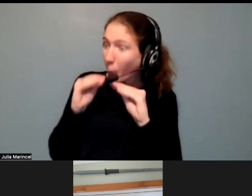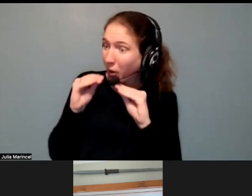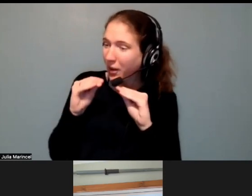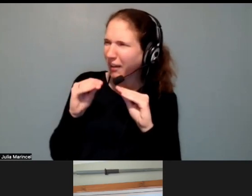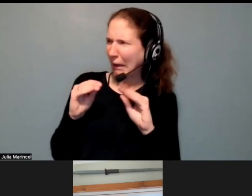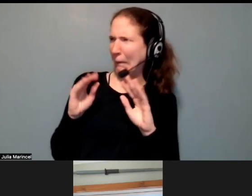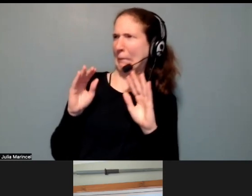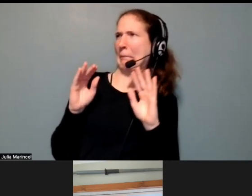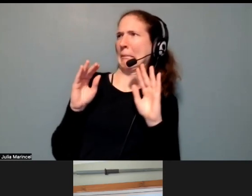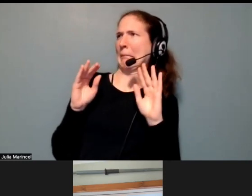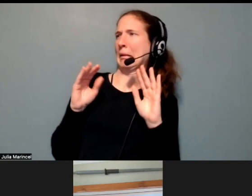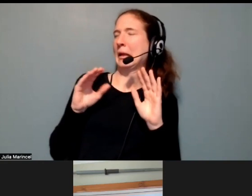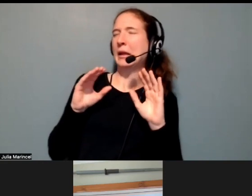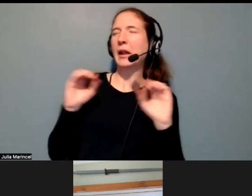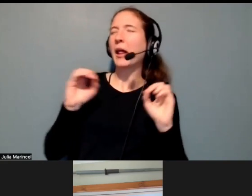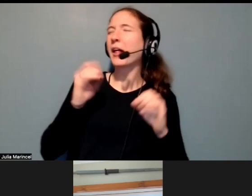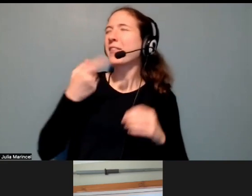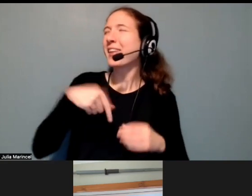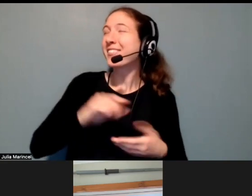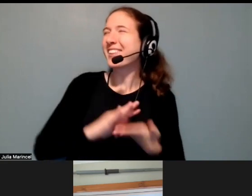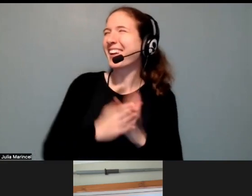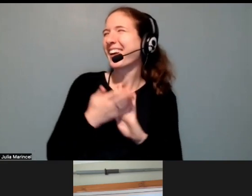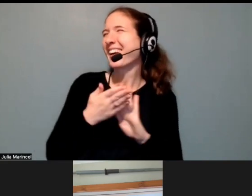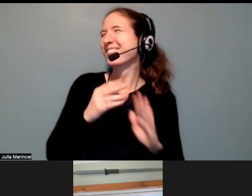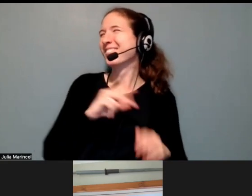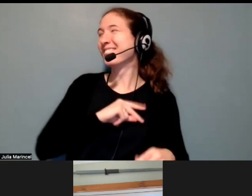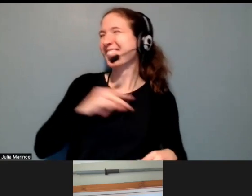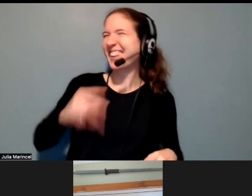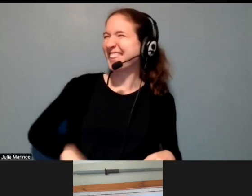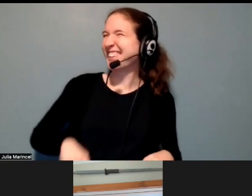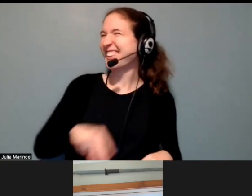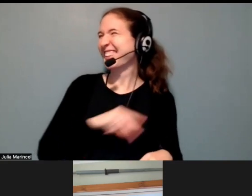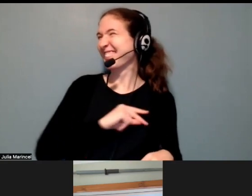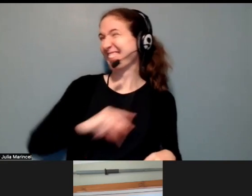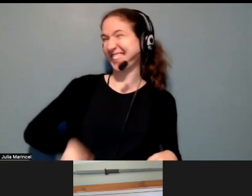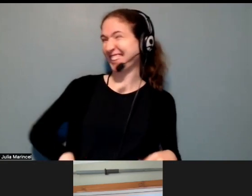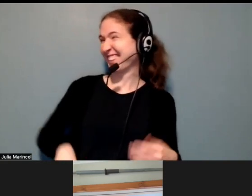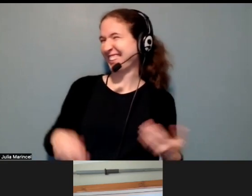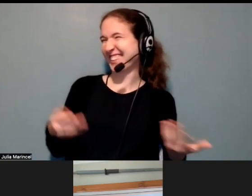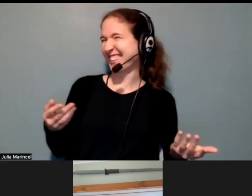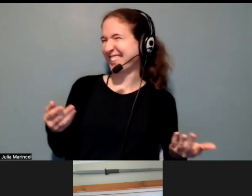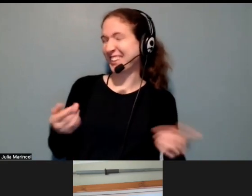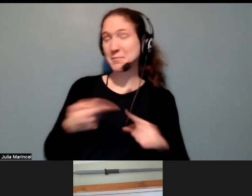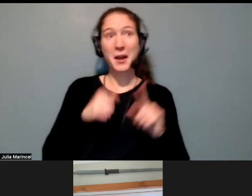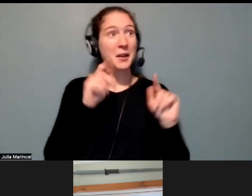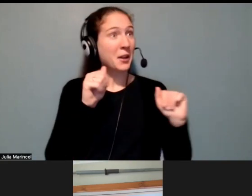none of them turned into princes or princesses, but Yeah. But you can hope.